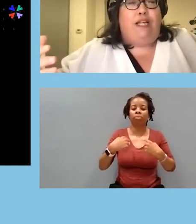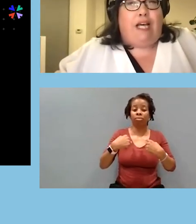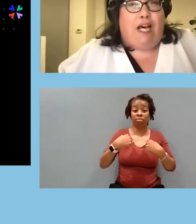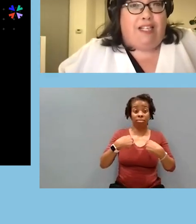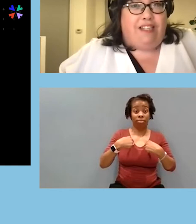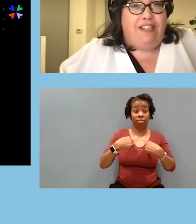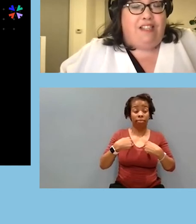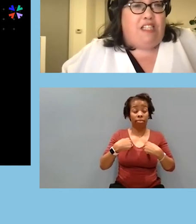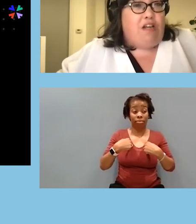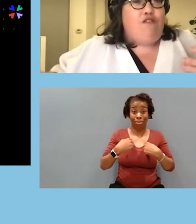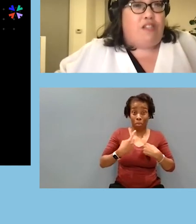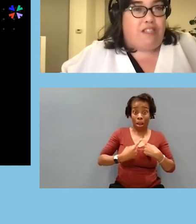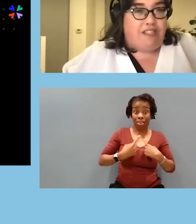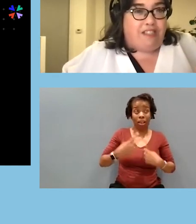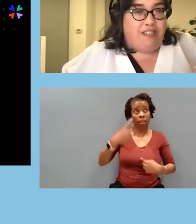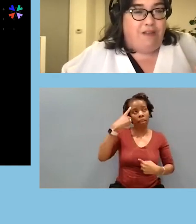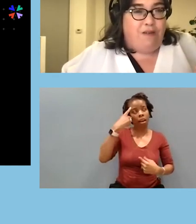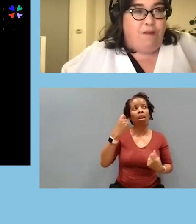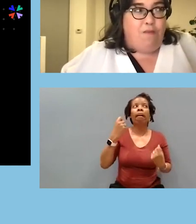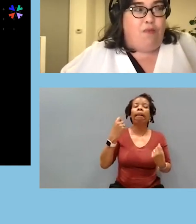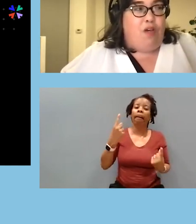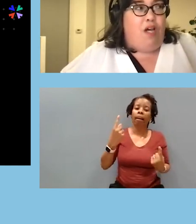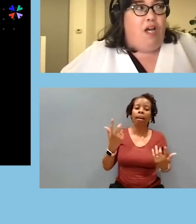I realized the differences.